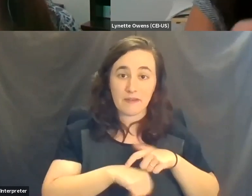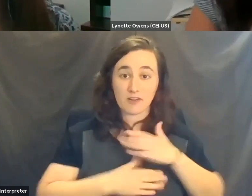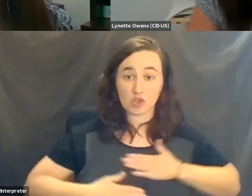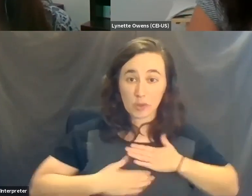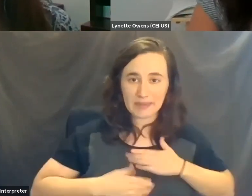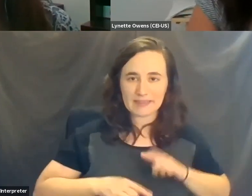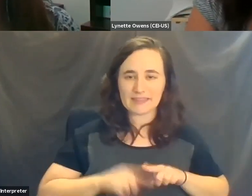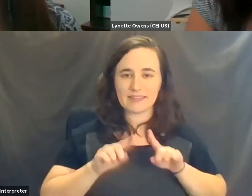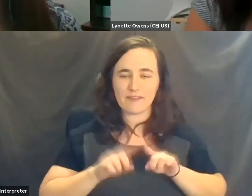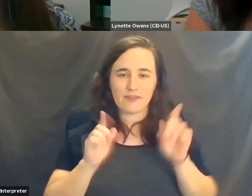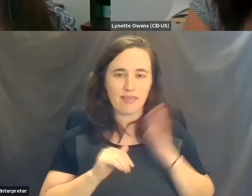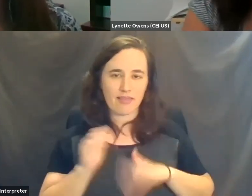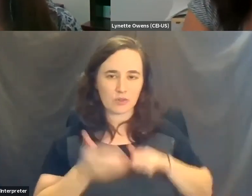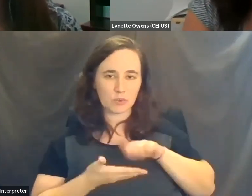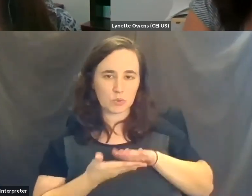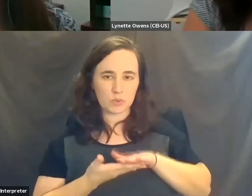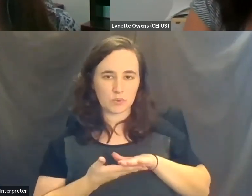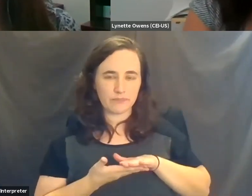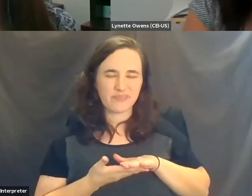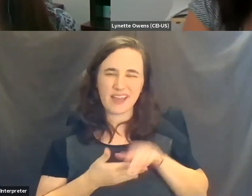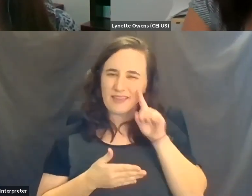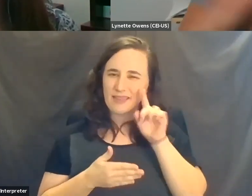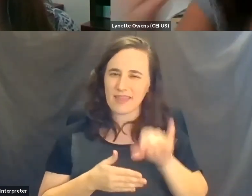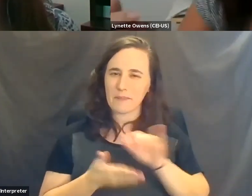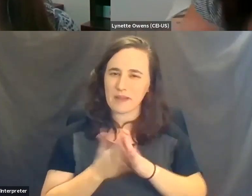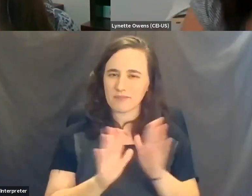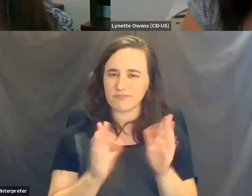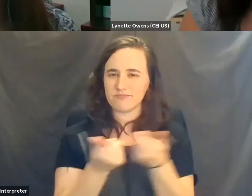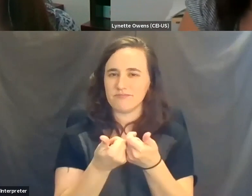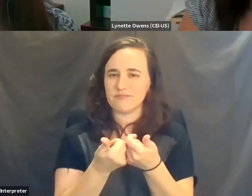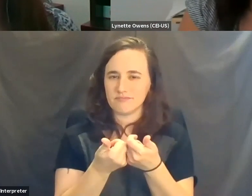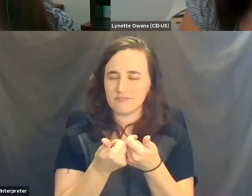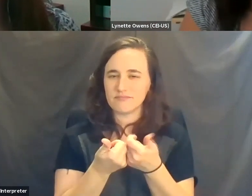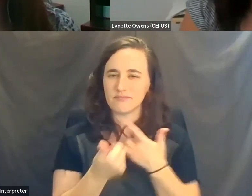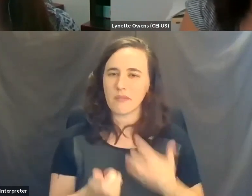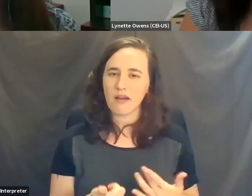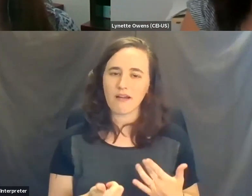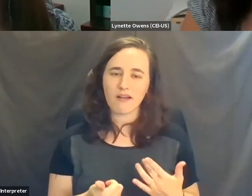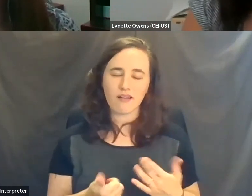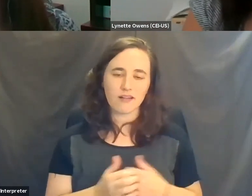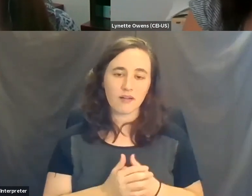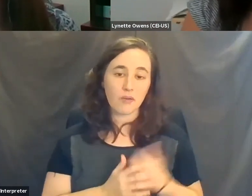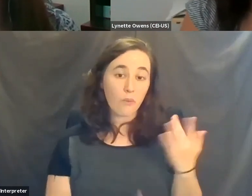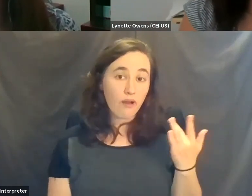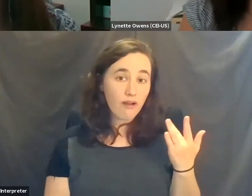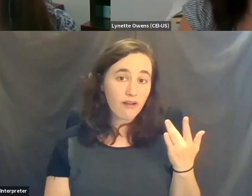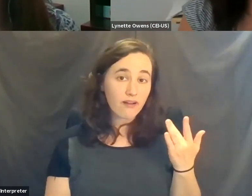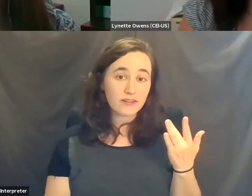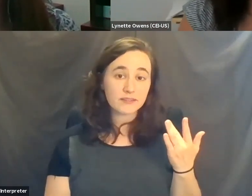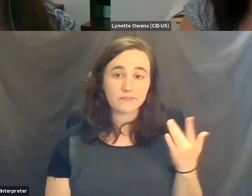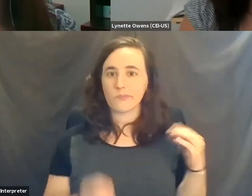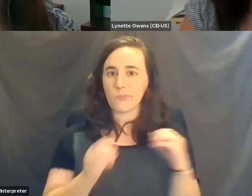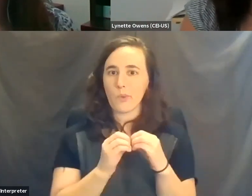think this is where the challenge of screen time becomes an issue again, because more of those hours are going to